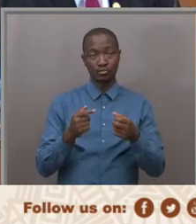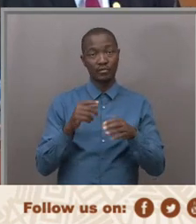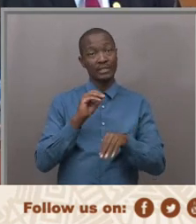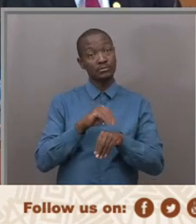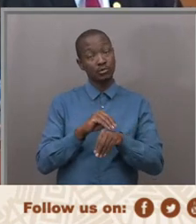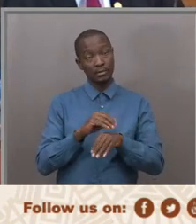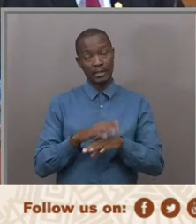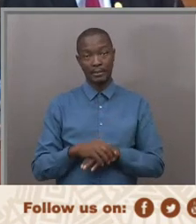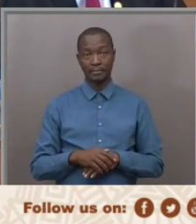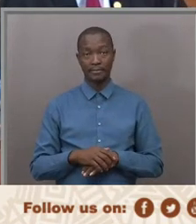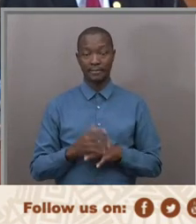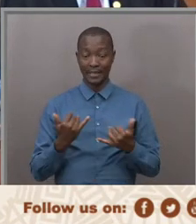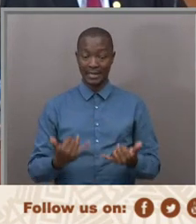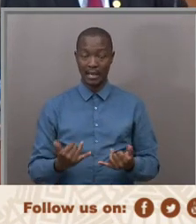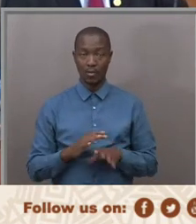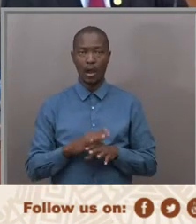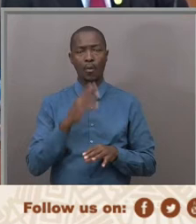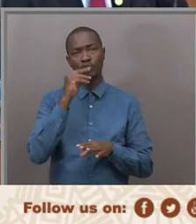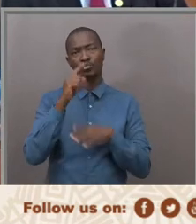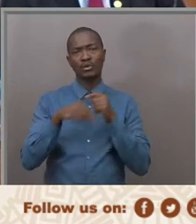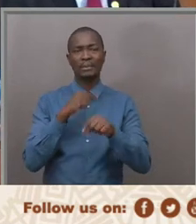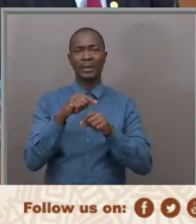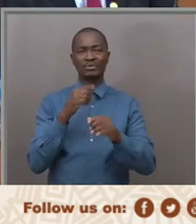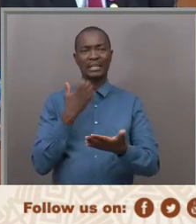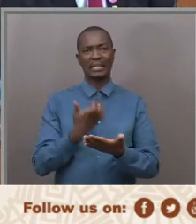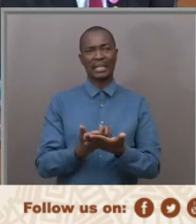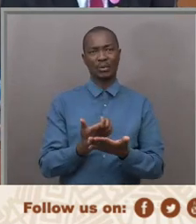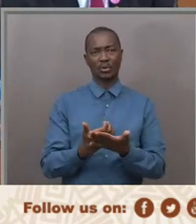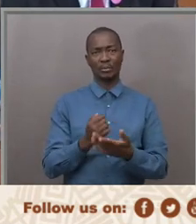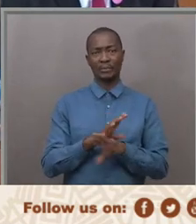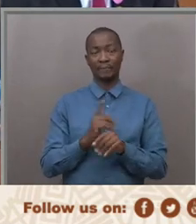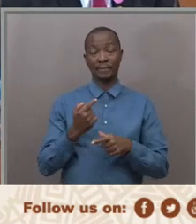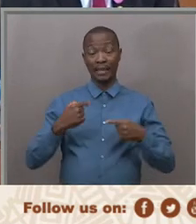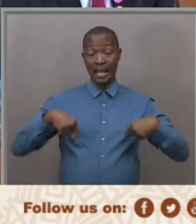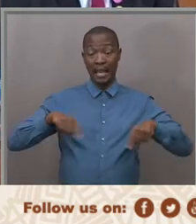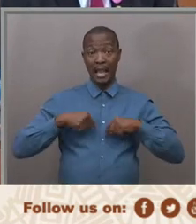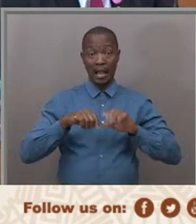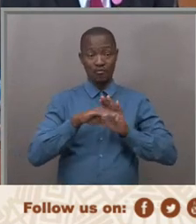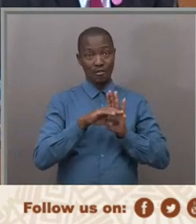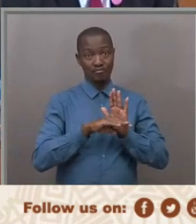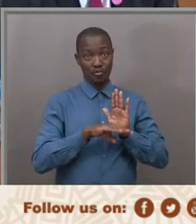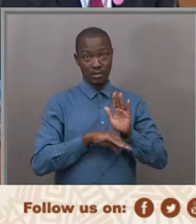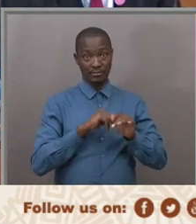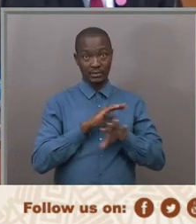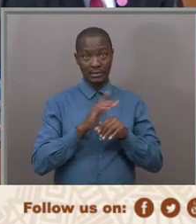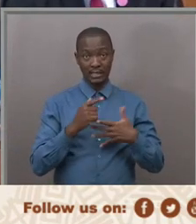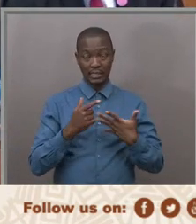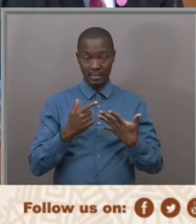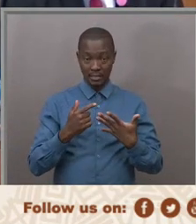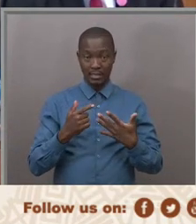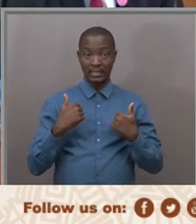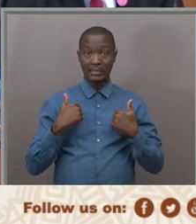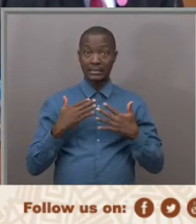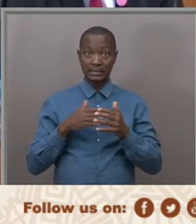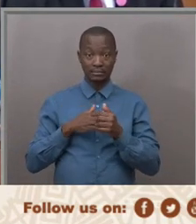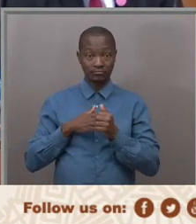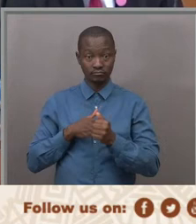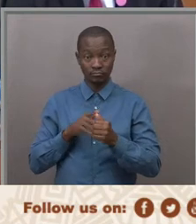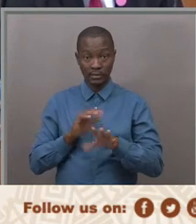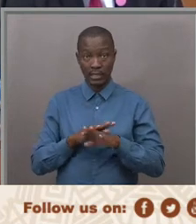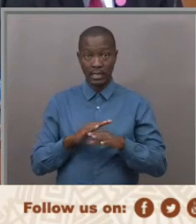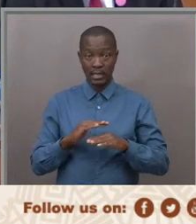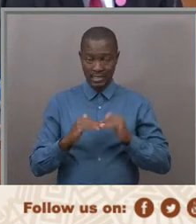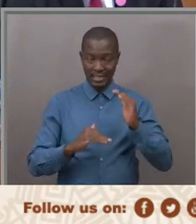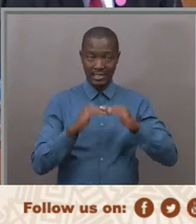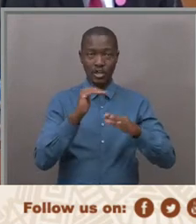to deal with the question of the economy. Our province is taking a lead in reigniting reconstruction and recovery,